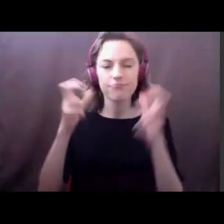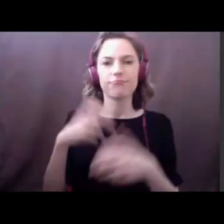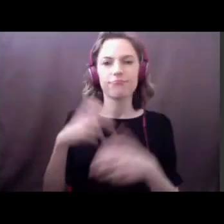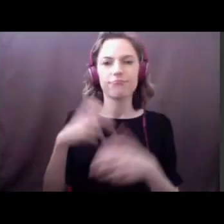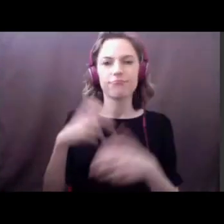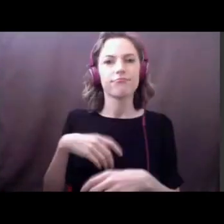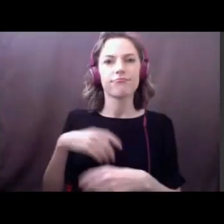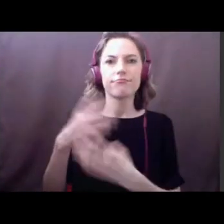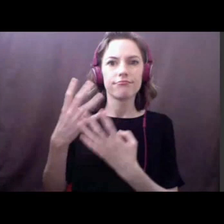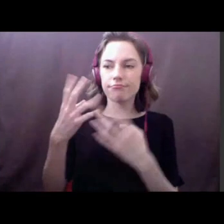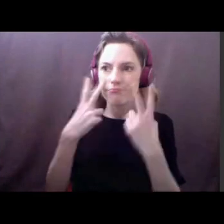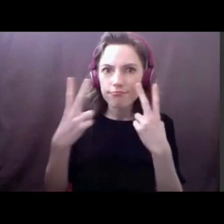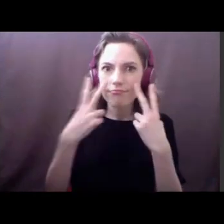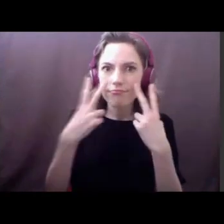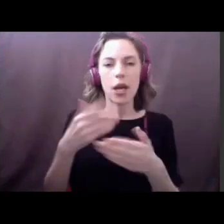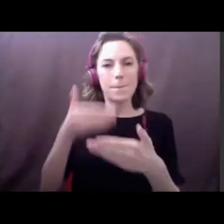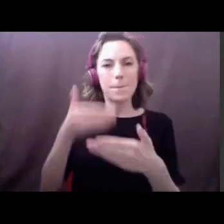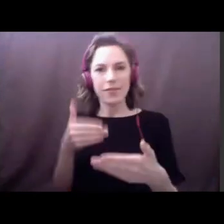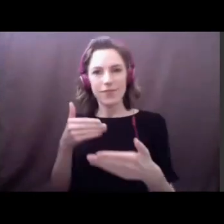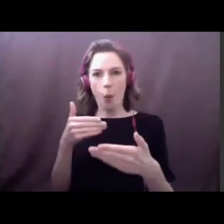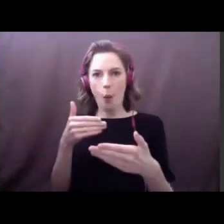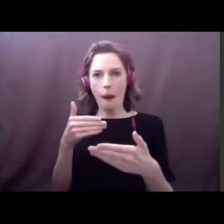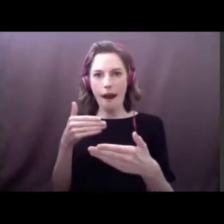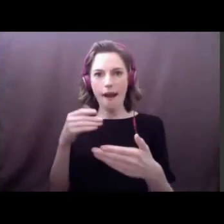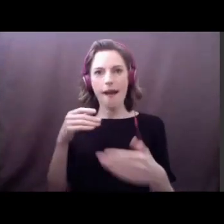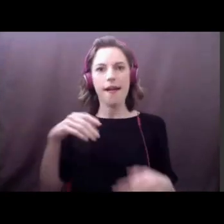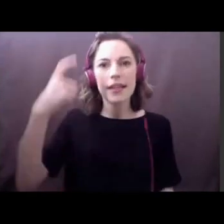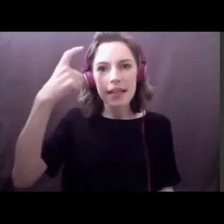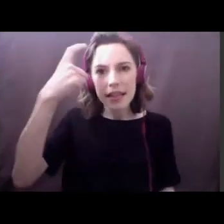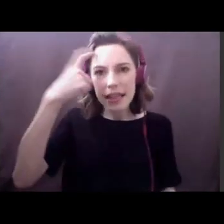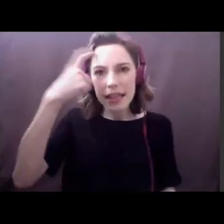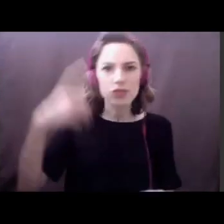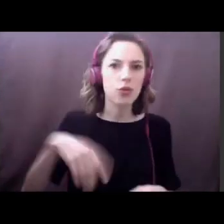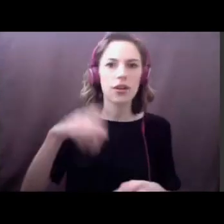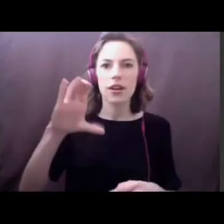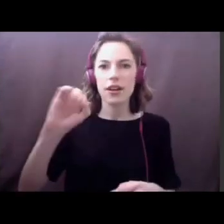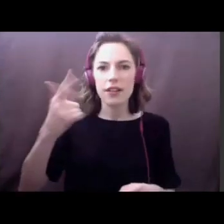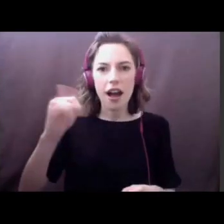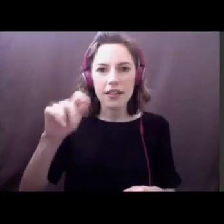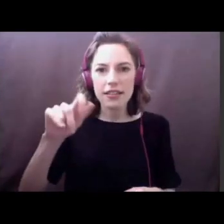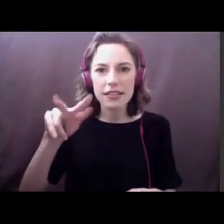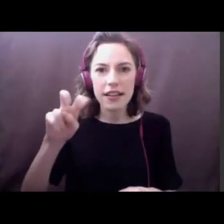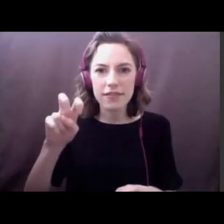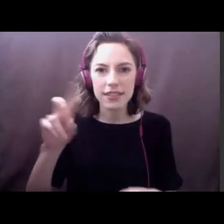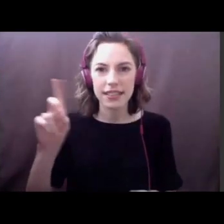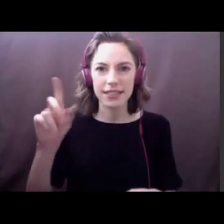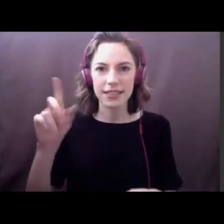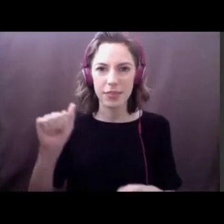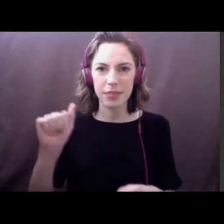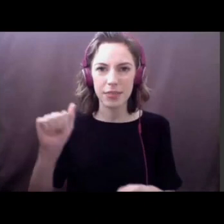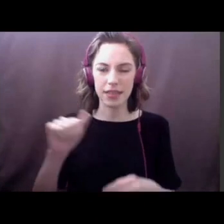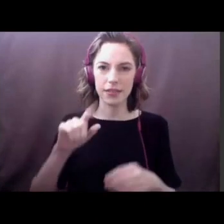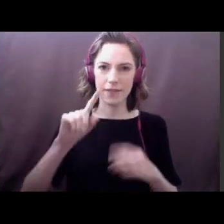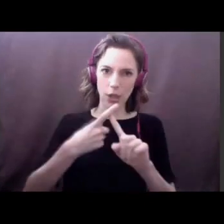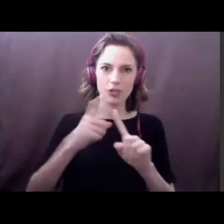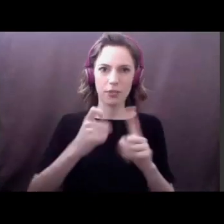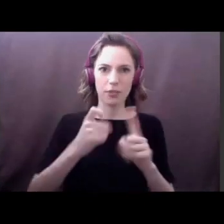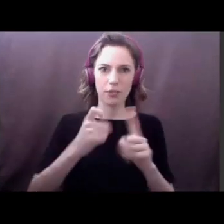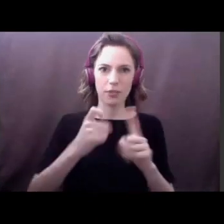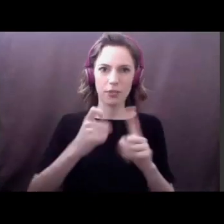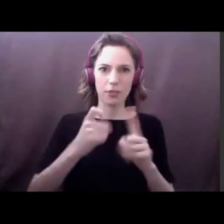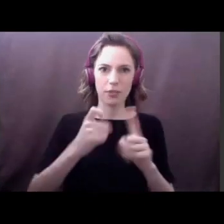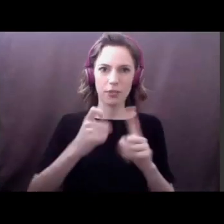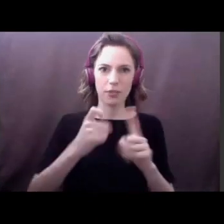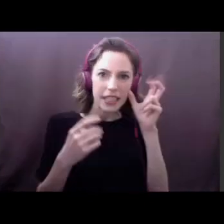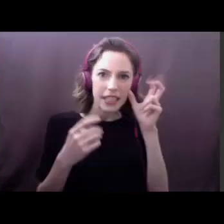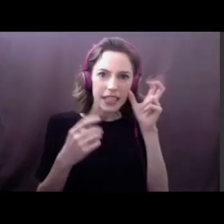then, you know, to be honest, we still don't have good tools for, well, we have good tools, but often the tools are being misaligned